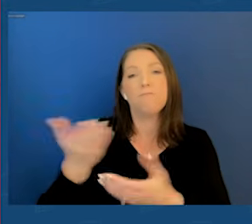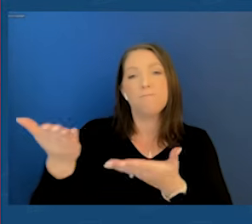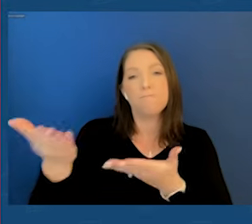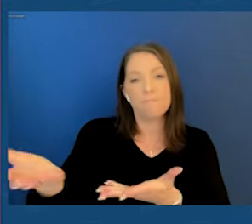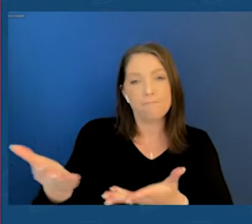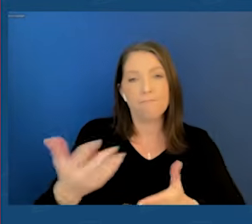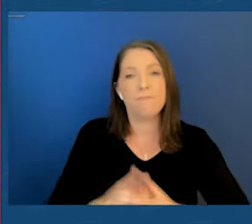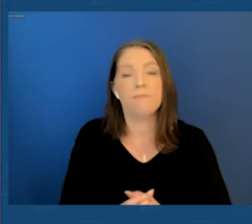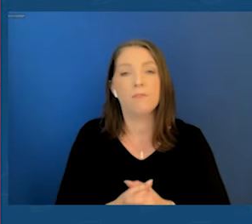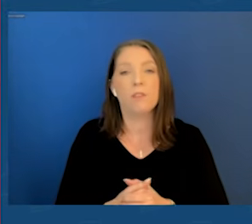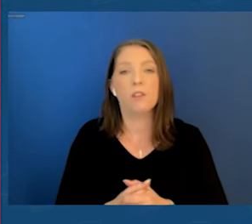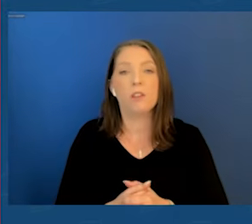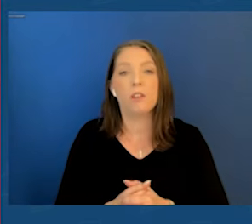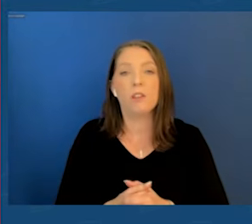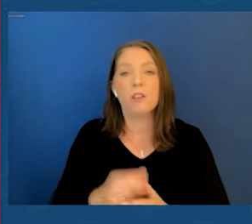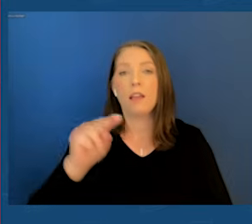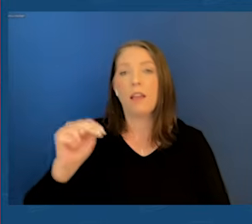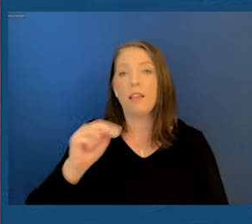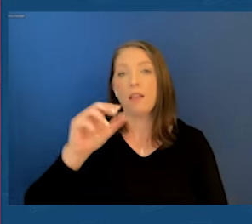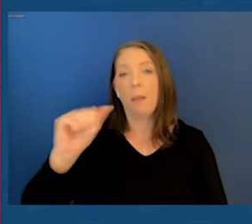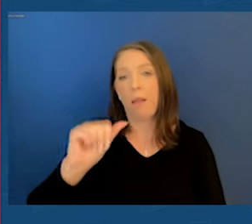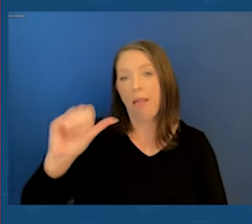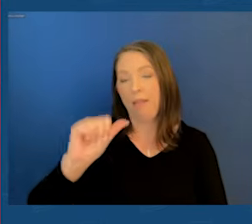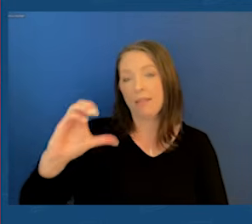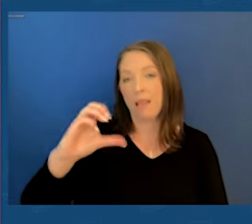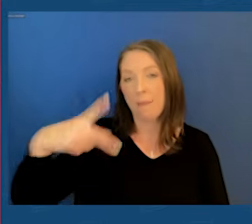and NAACP.